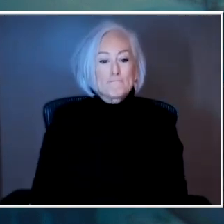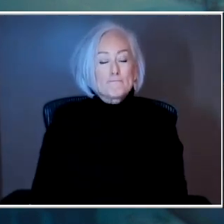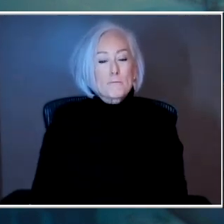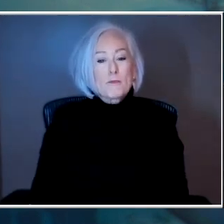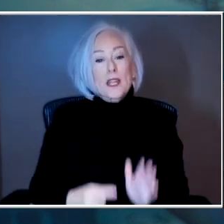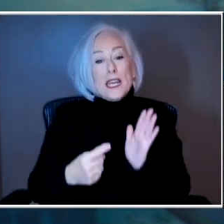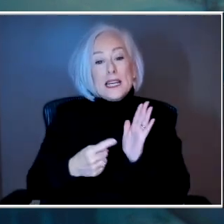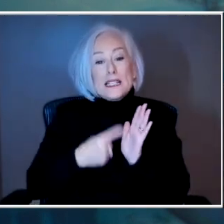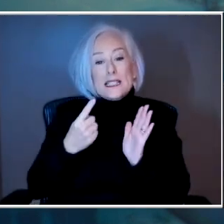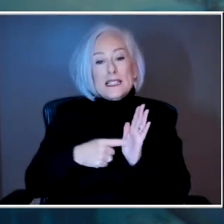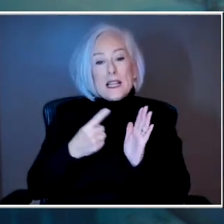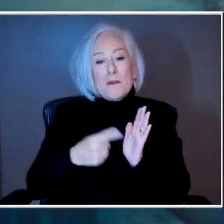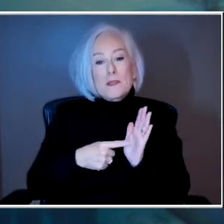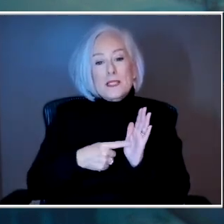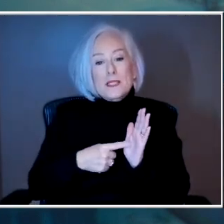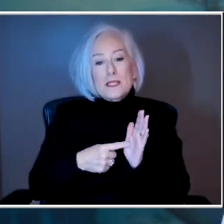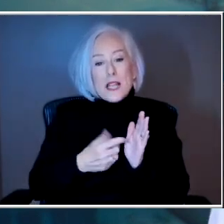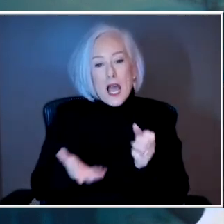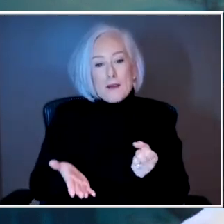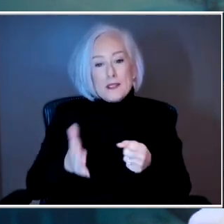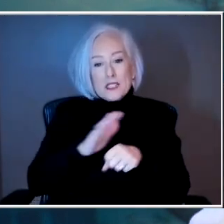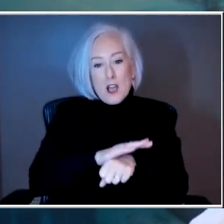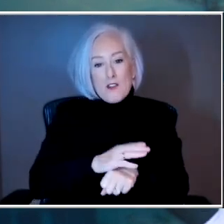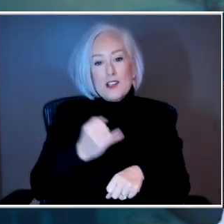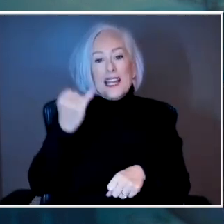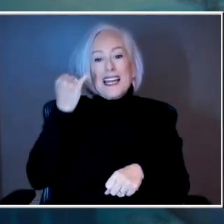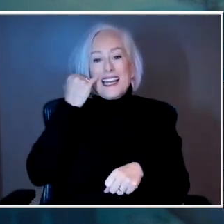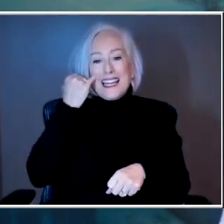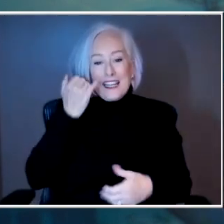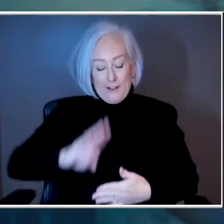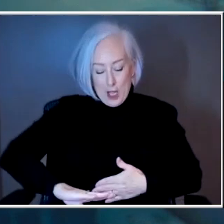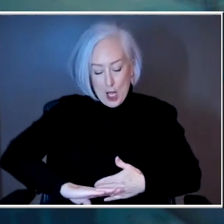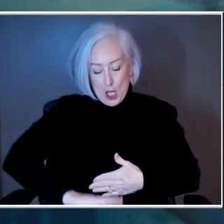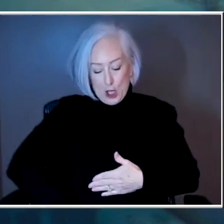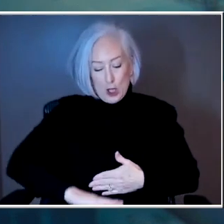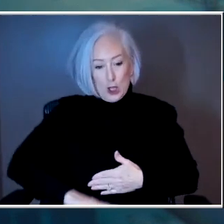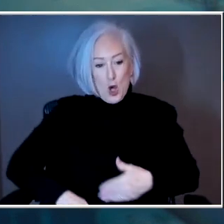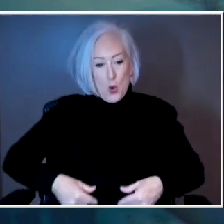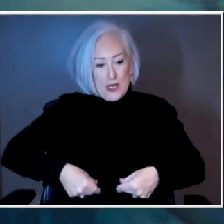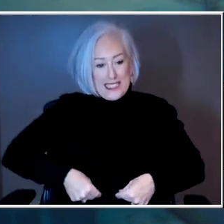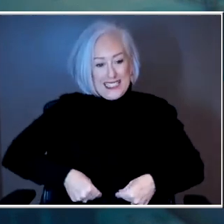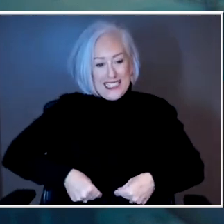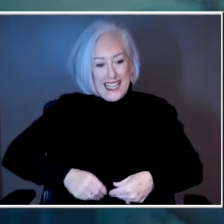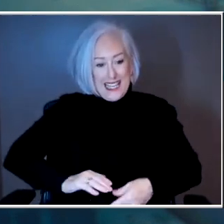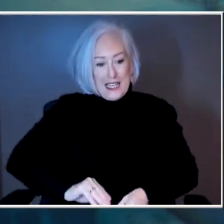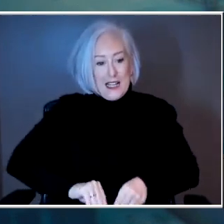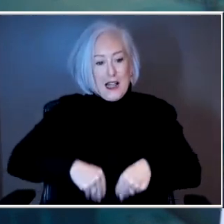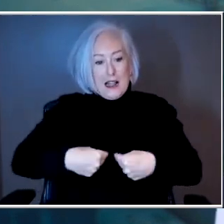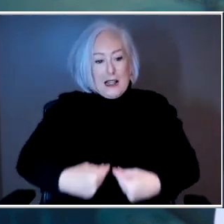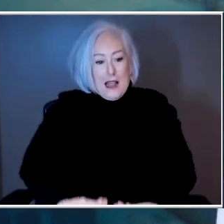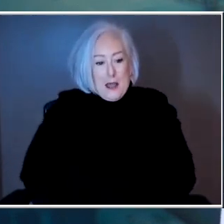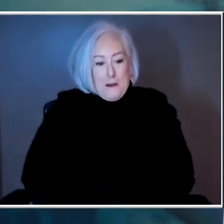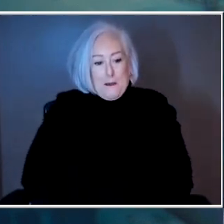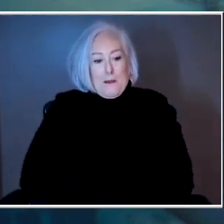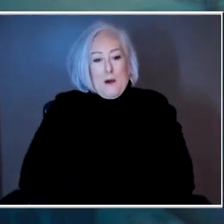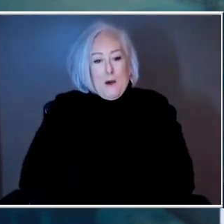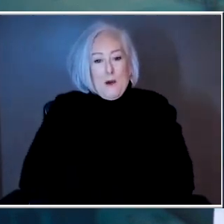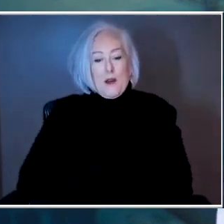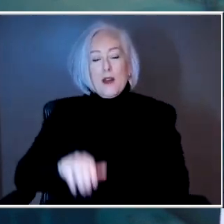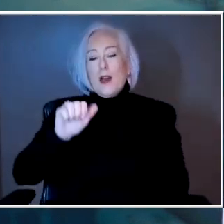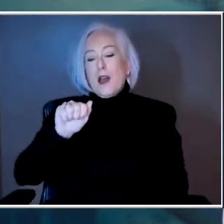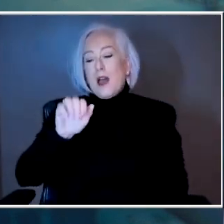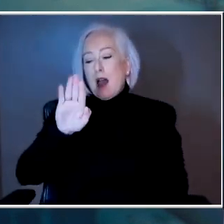skin removal would be like an abdominal, the lower skin that hangs over, not an abdominoplasty, because the abdominoplasty does